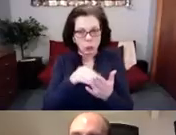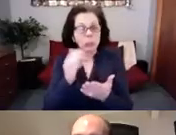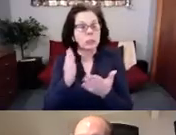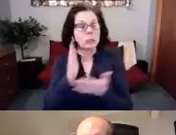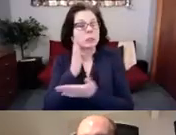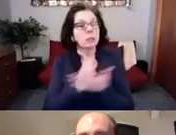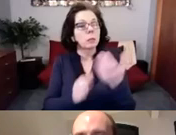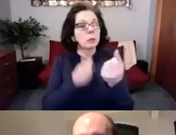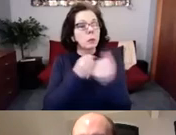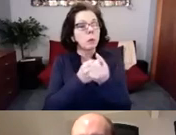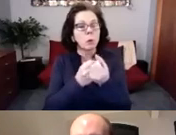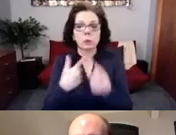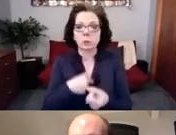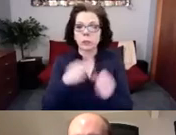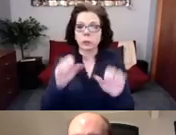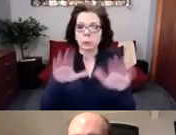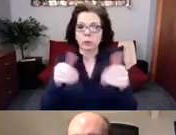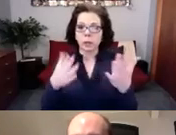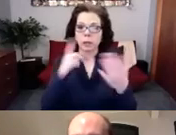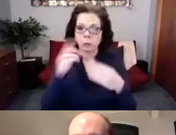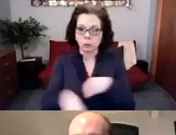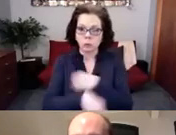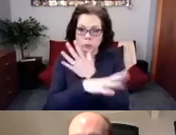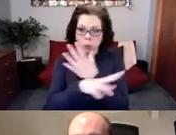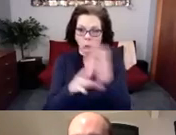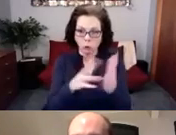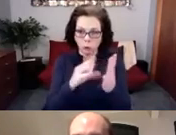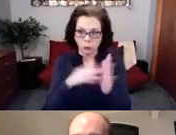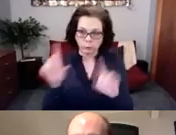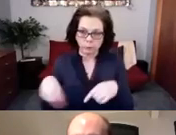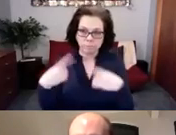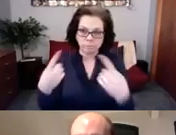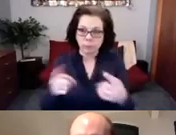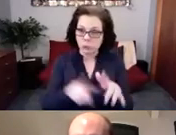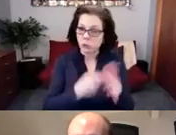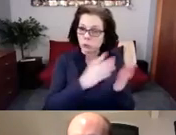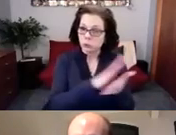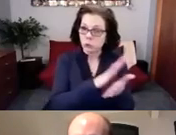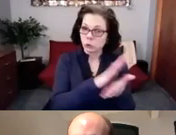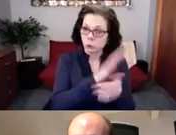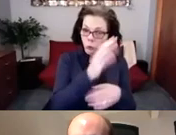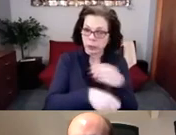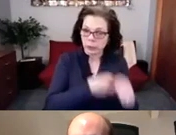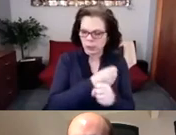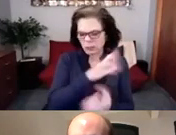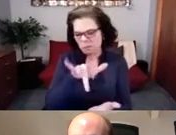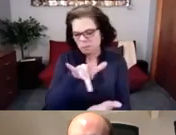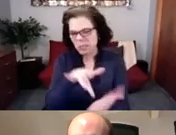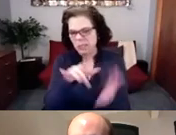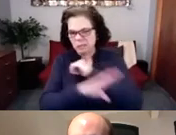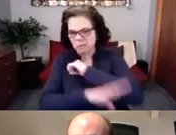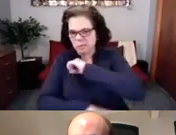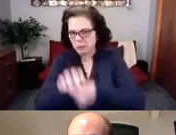to provide for remote learning since the start of the school year, which was mid-September. We've provided